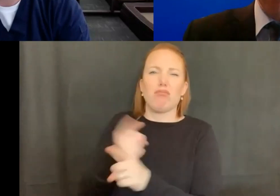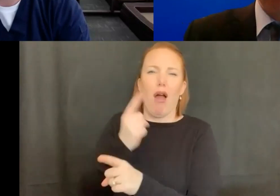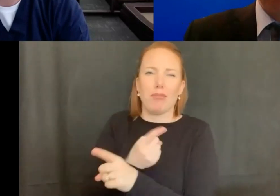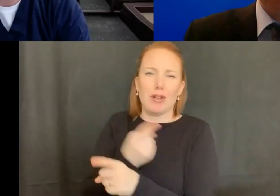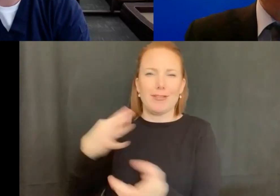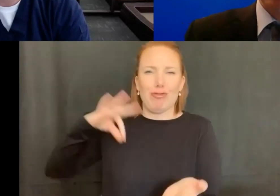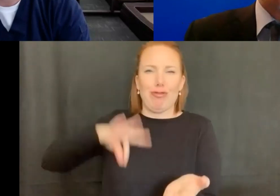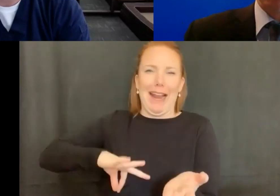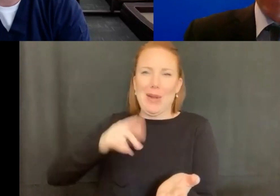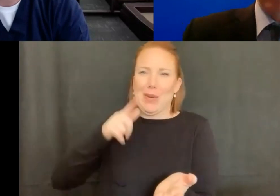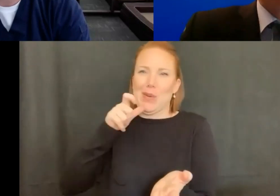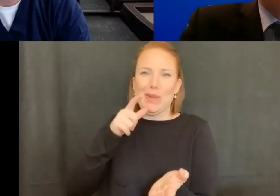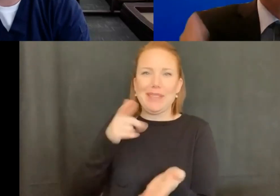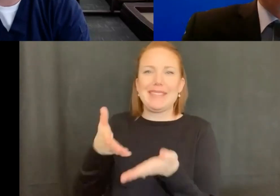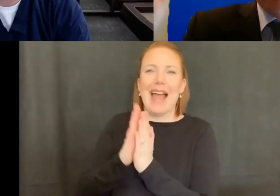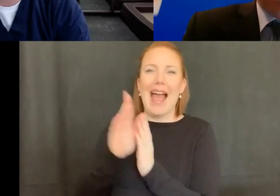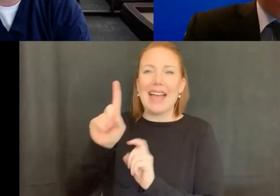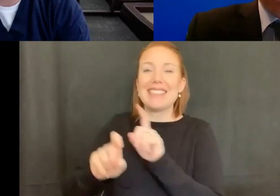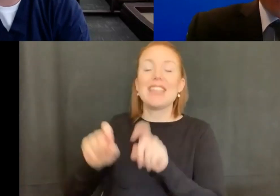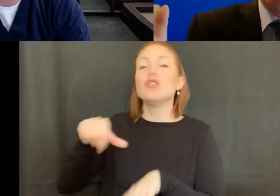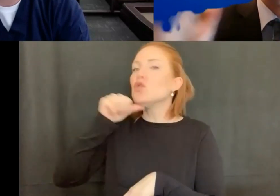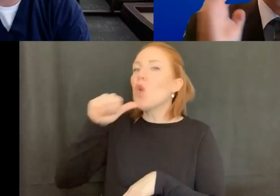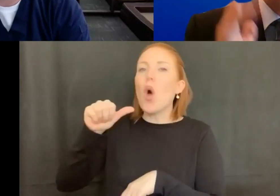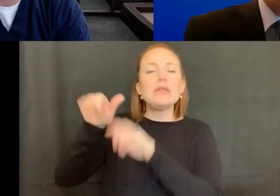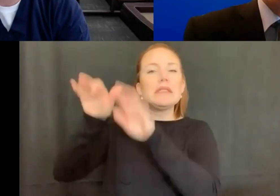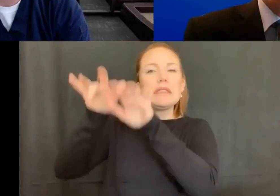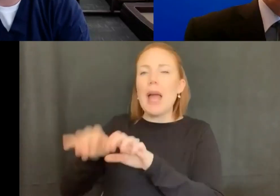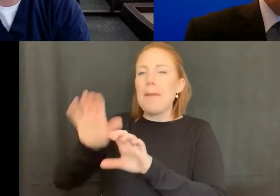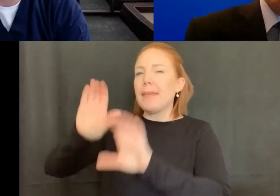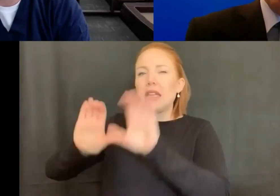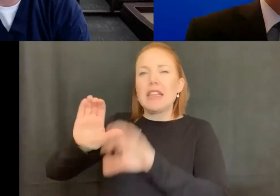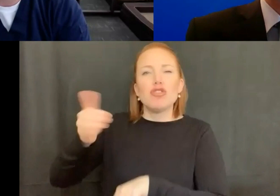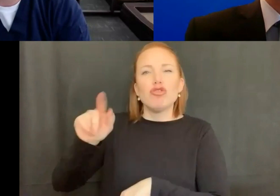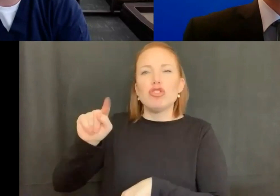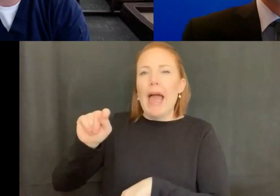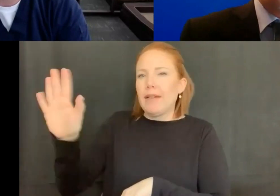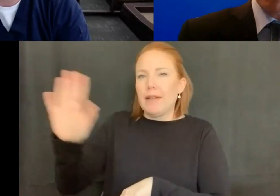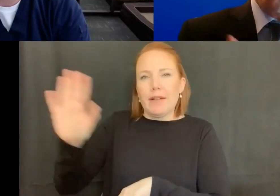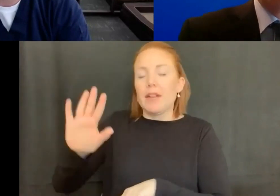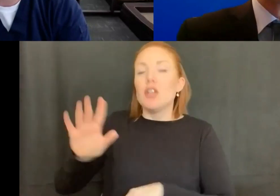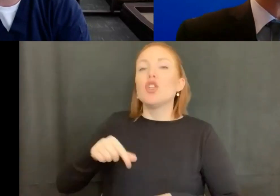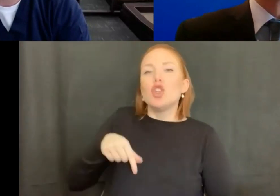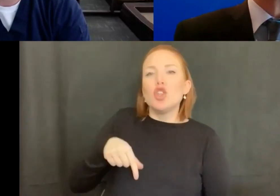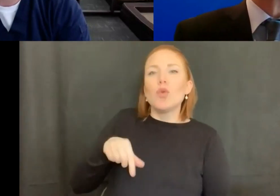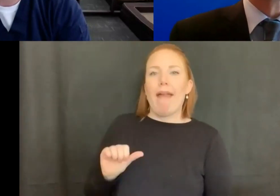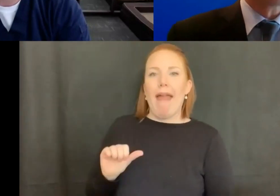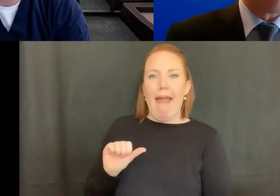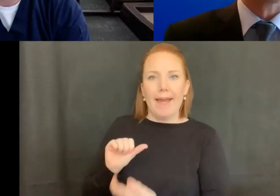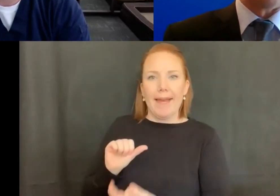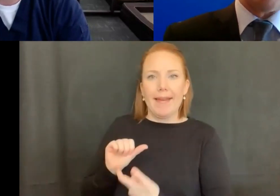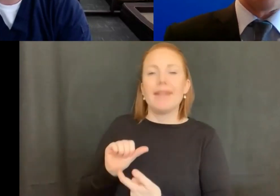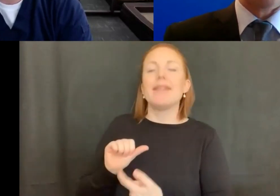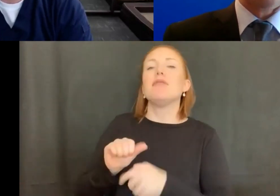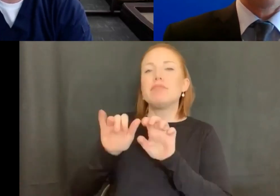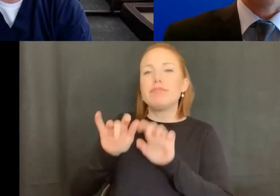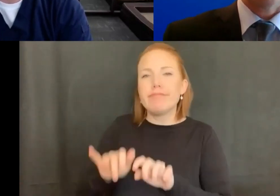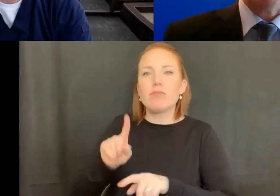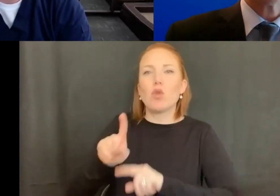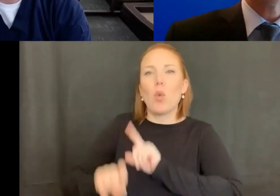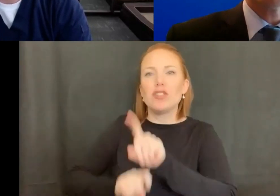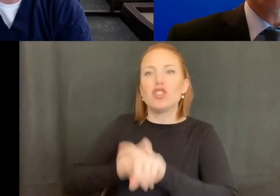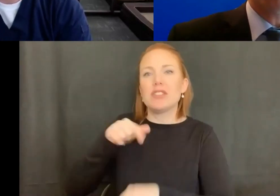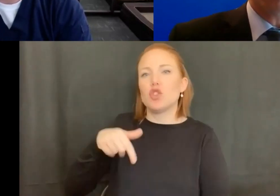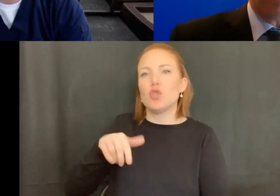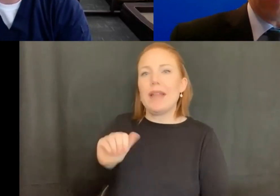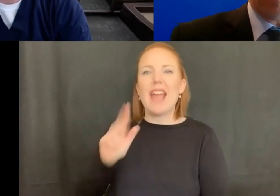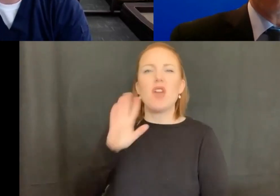in the chat because the chat moves and we can lose it. Put it in the Q&A, and we will be pulling questions from there